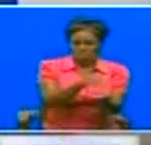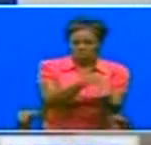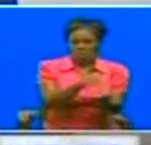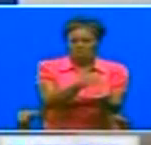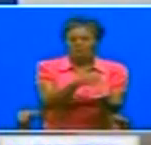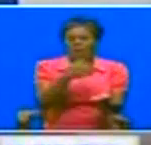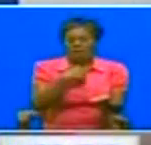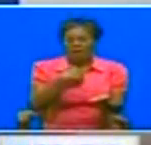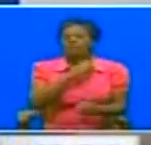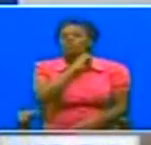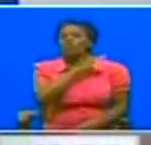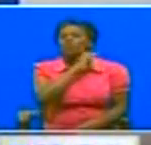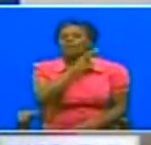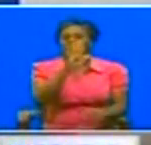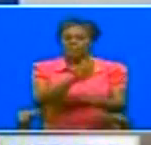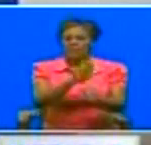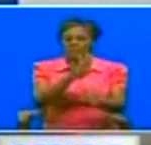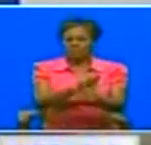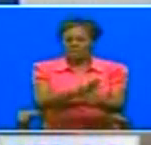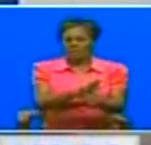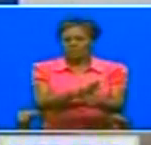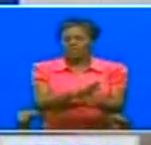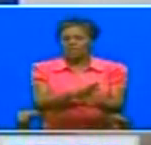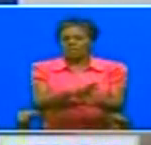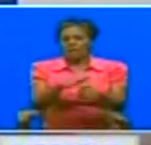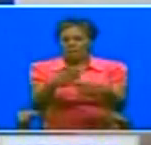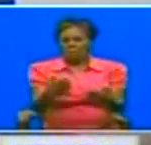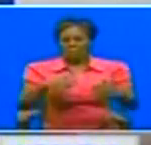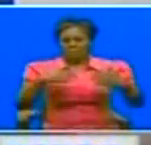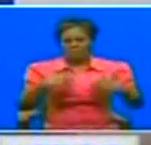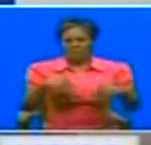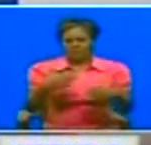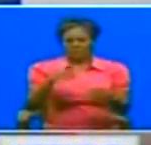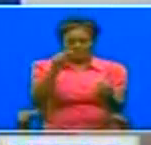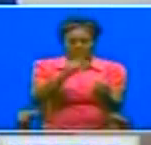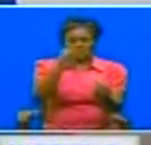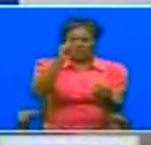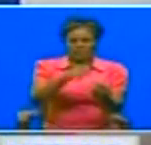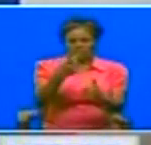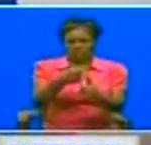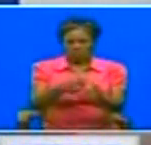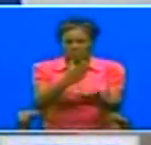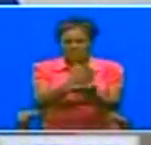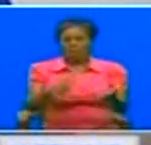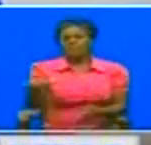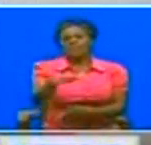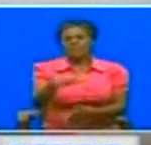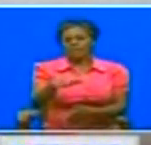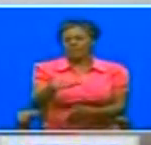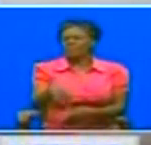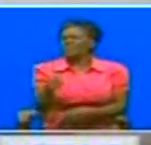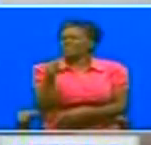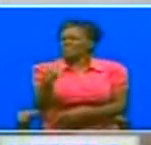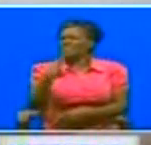quite a huge complaint about the numbers with regard to absolute figures in terms of testing from some quarters. But is